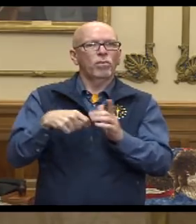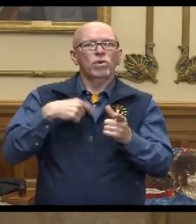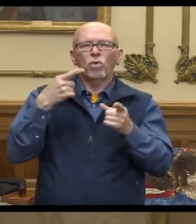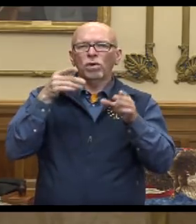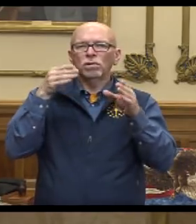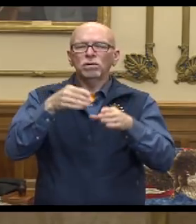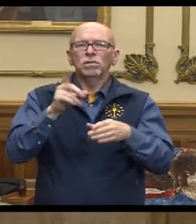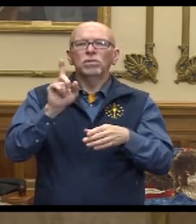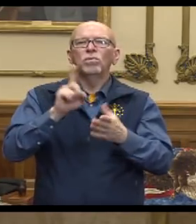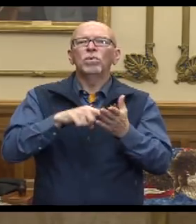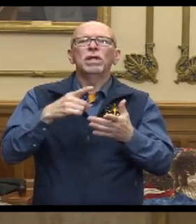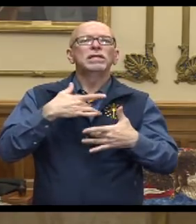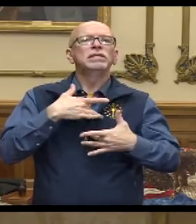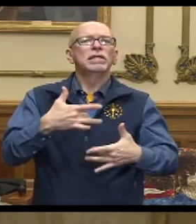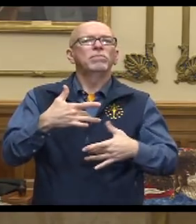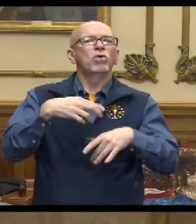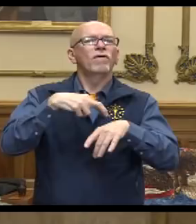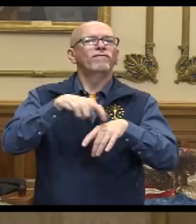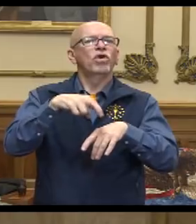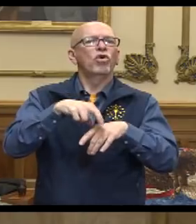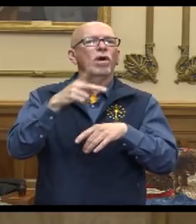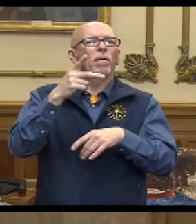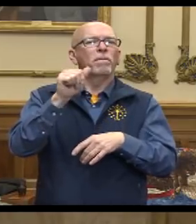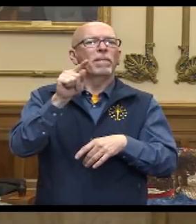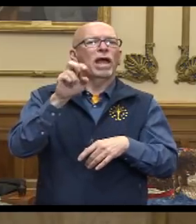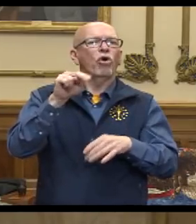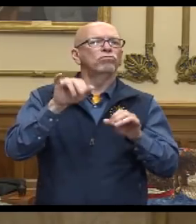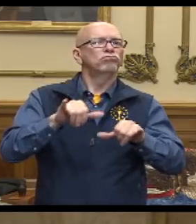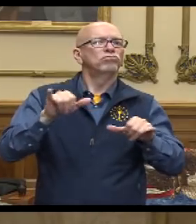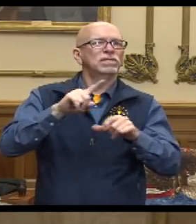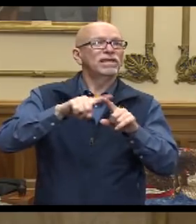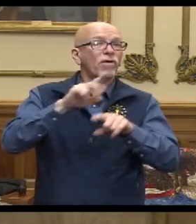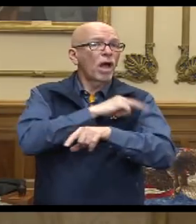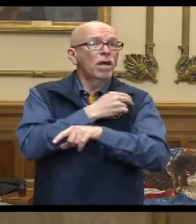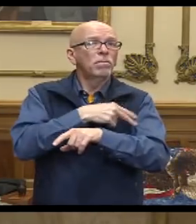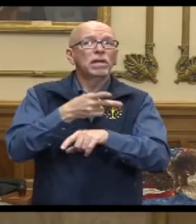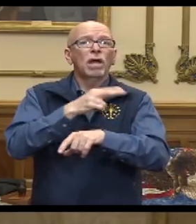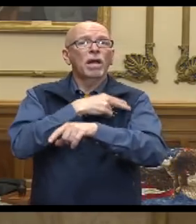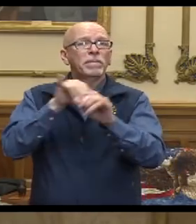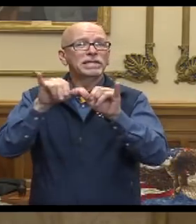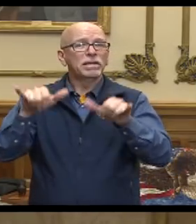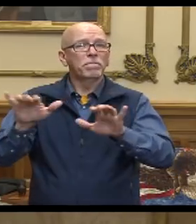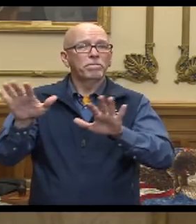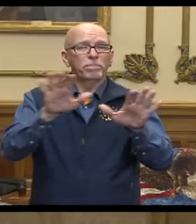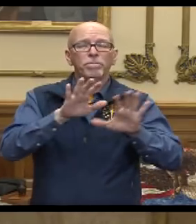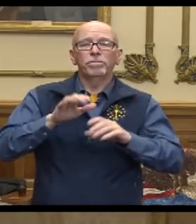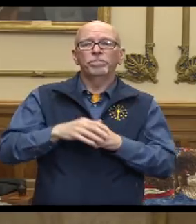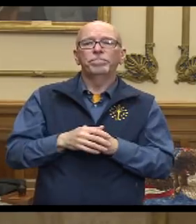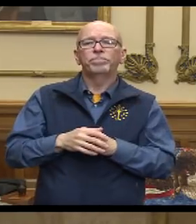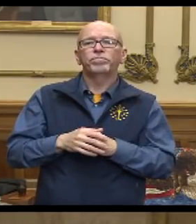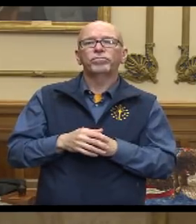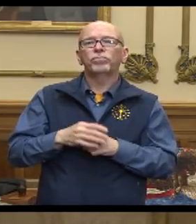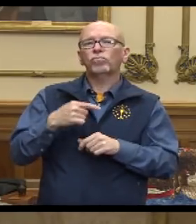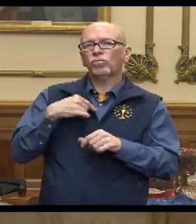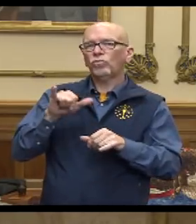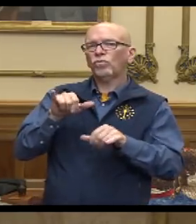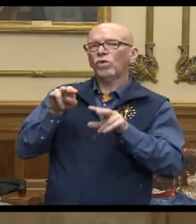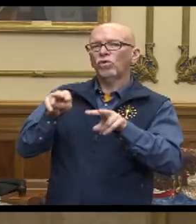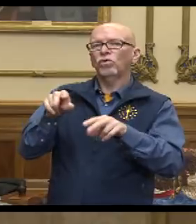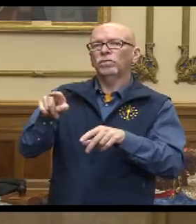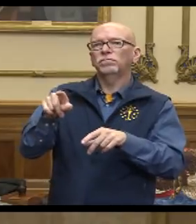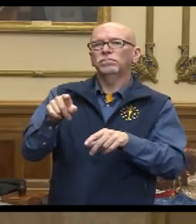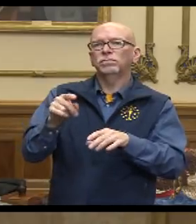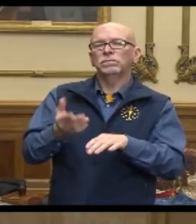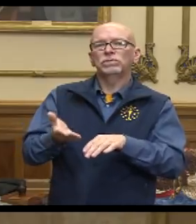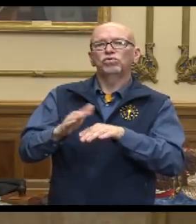to what are the typical referral patterns of different hospitals and hospital systems. And we're also looking at the